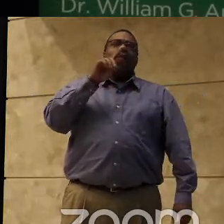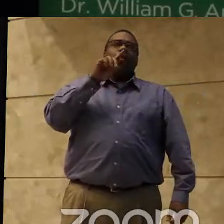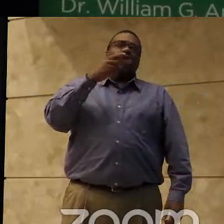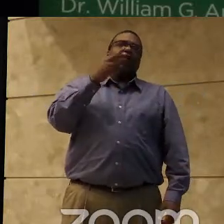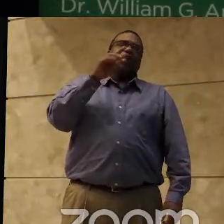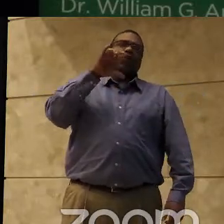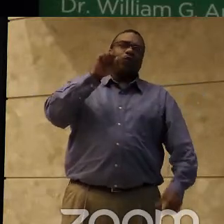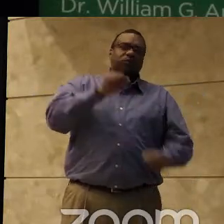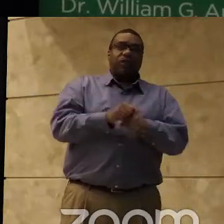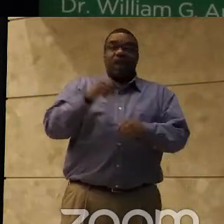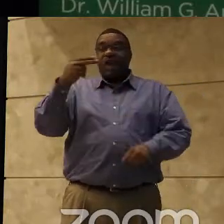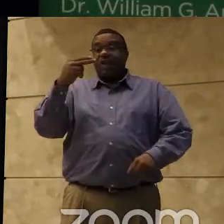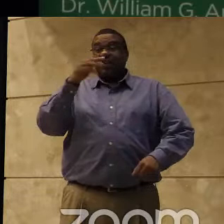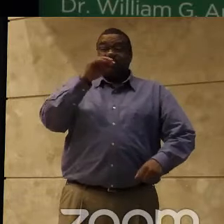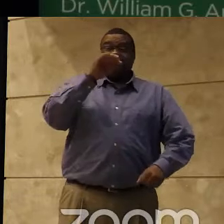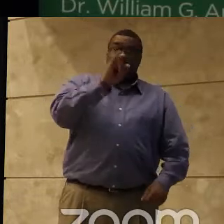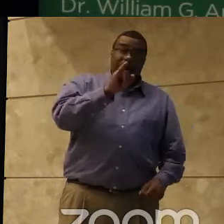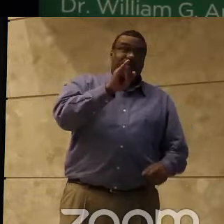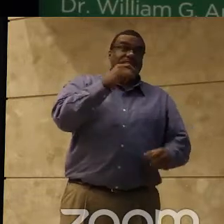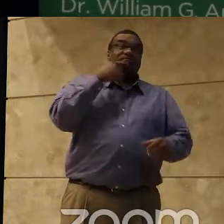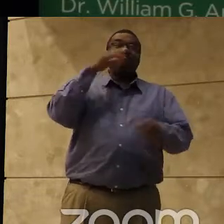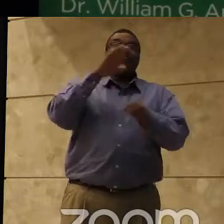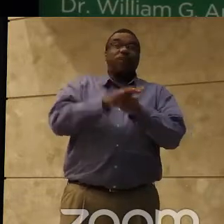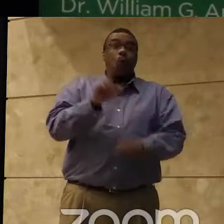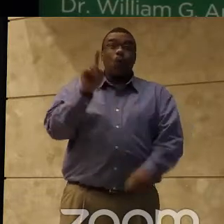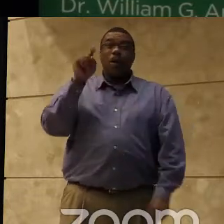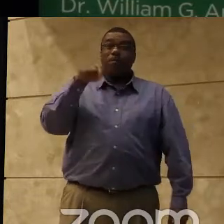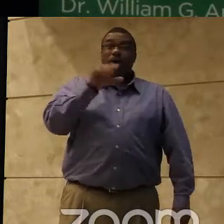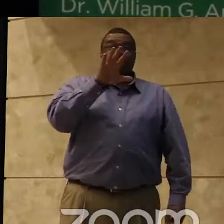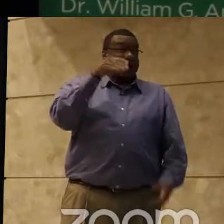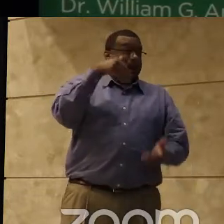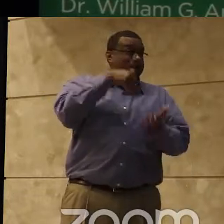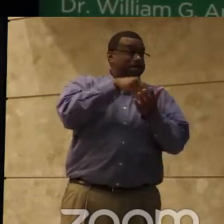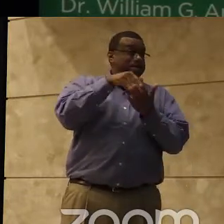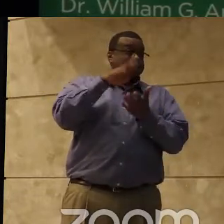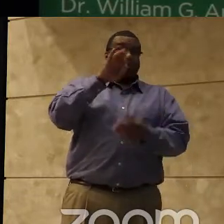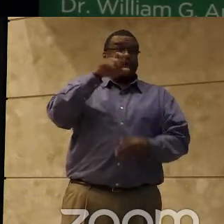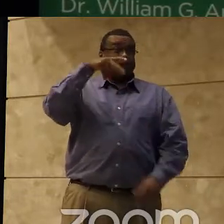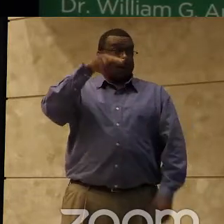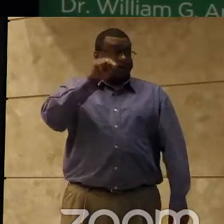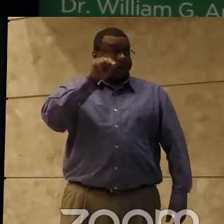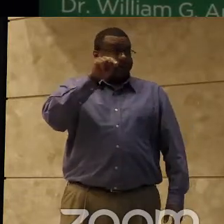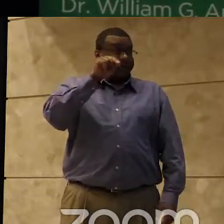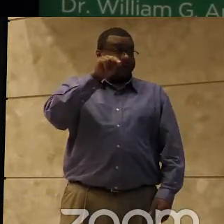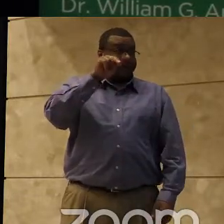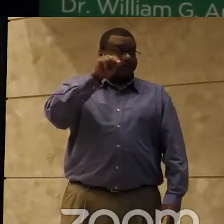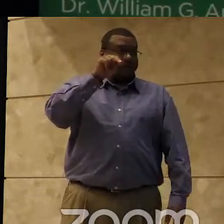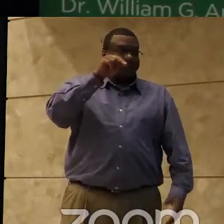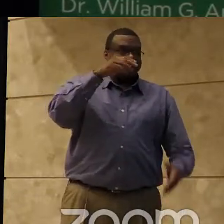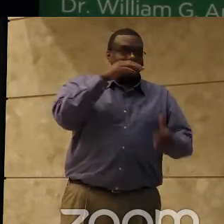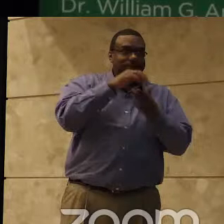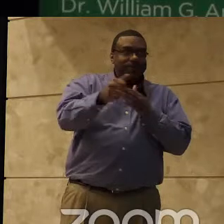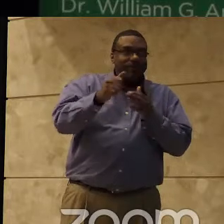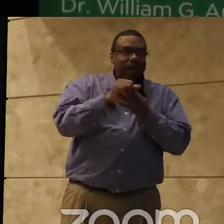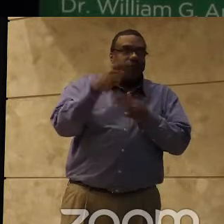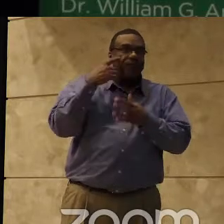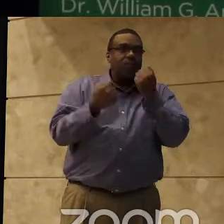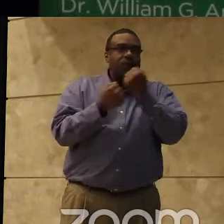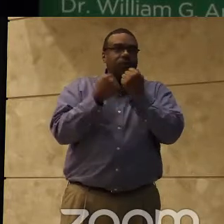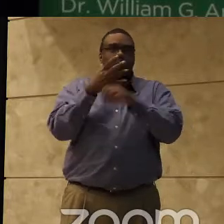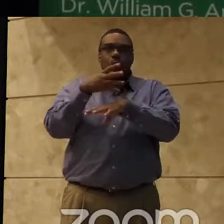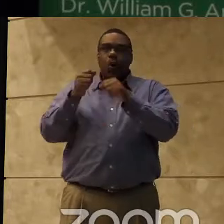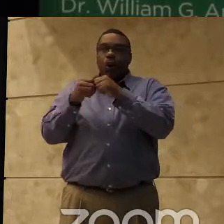Institute, HHMI, pledged $1.5 billion with a B dollars to support early